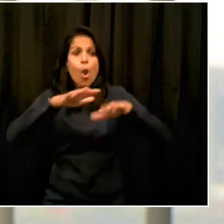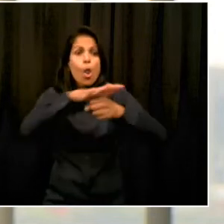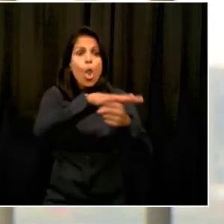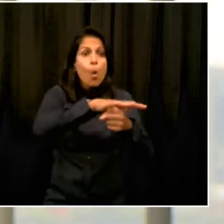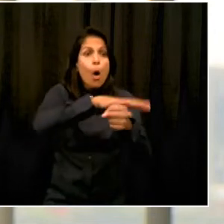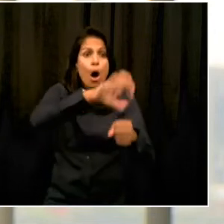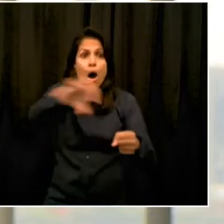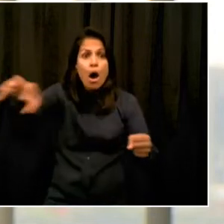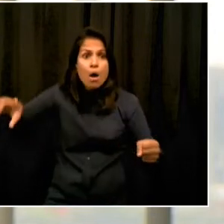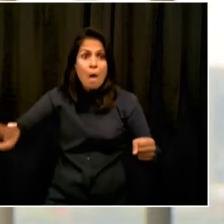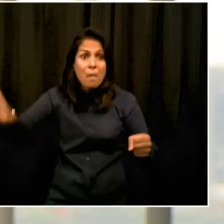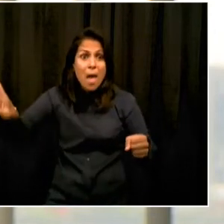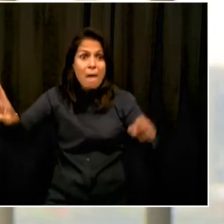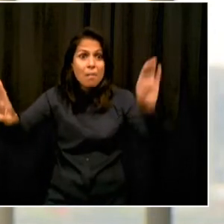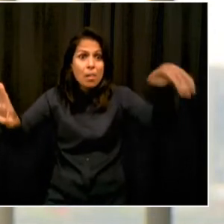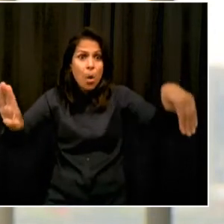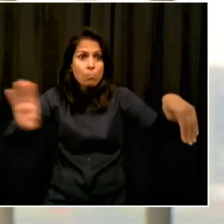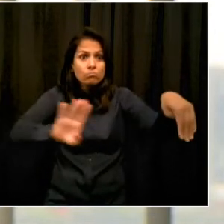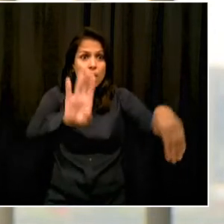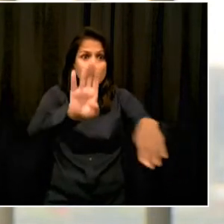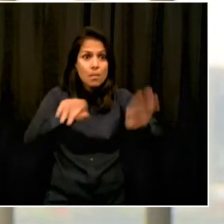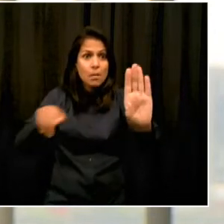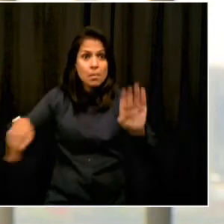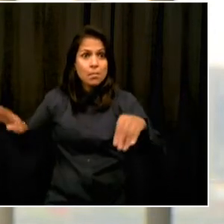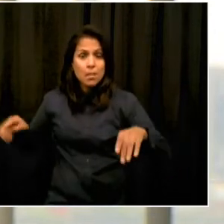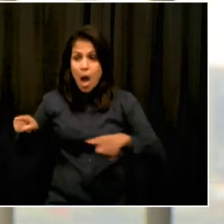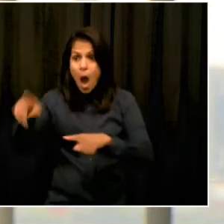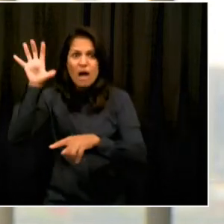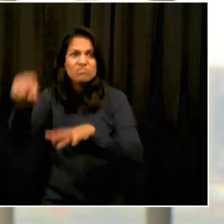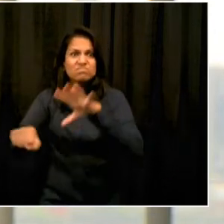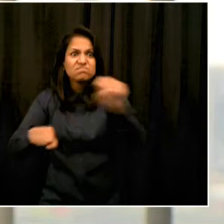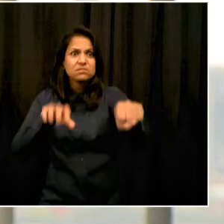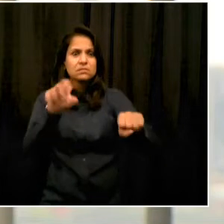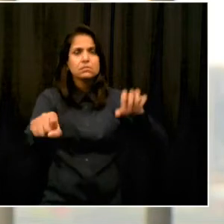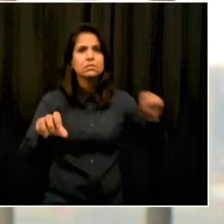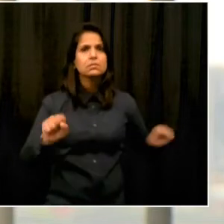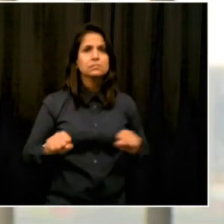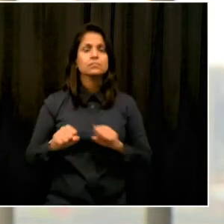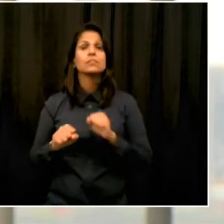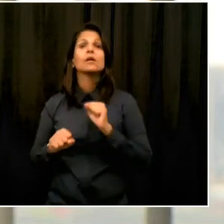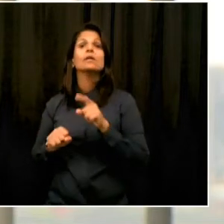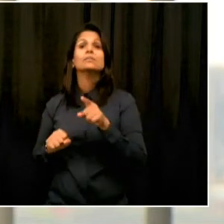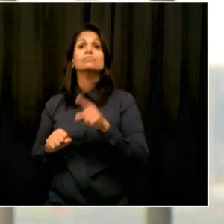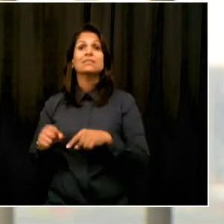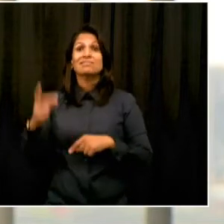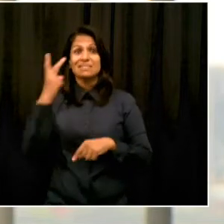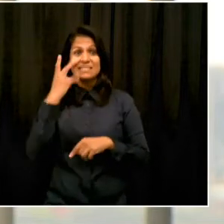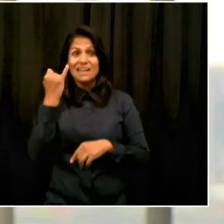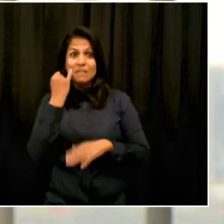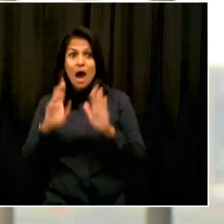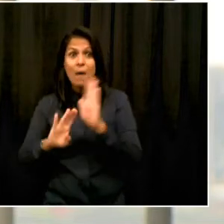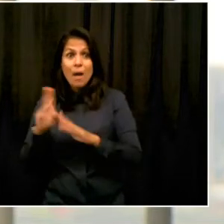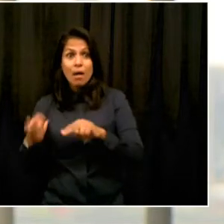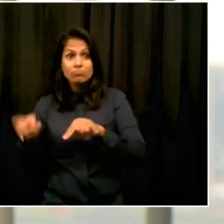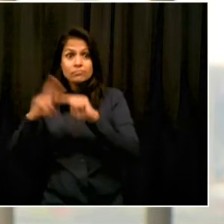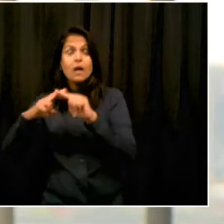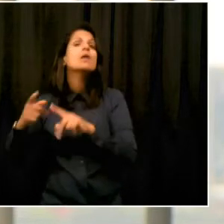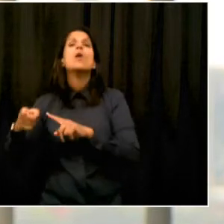to prevent infections and prevent the nightmare that we all experienced in March and April. We'll do